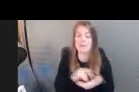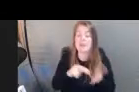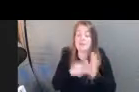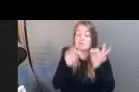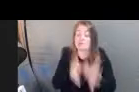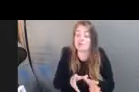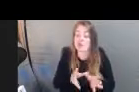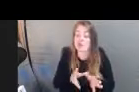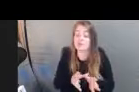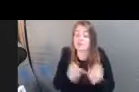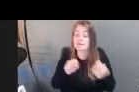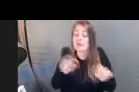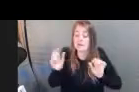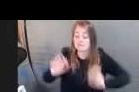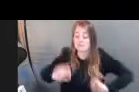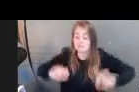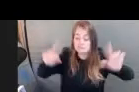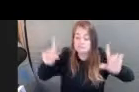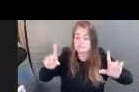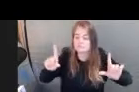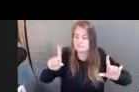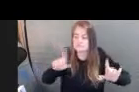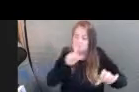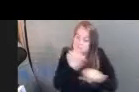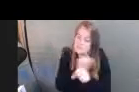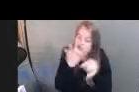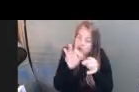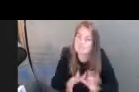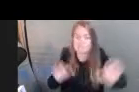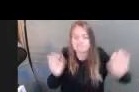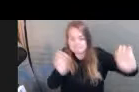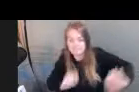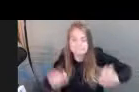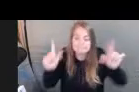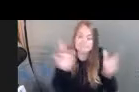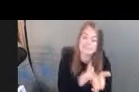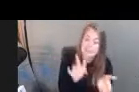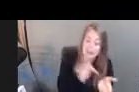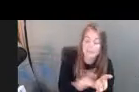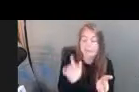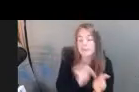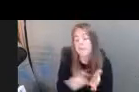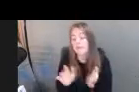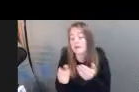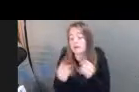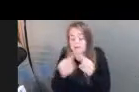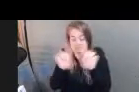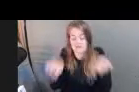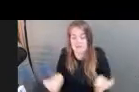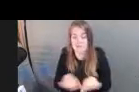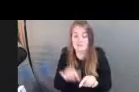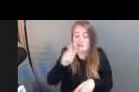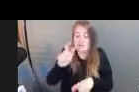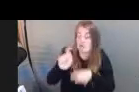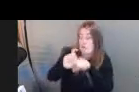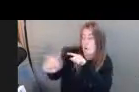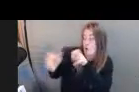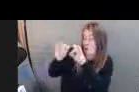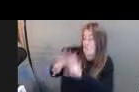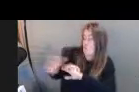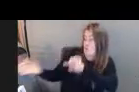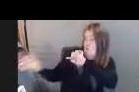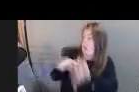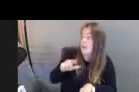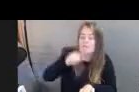can actually come on in real time through, say, a tablet or an iPad for somebody. That way you don't have to call an interpreter in